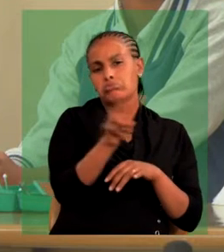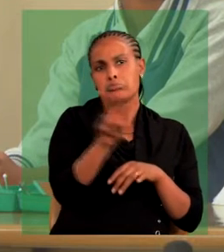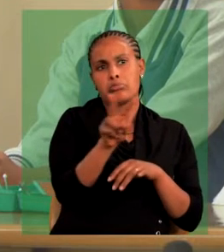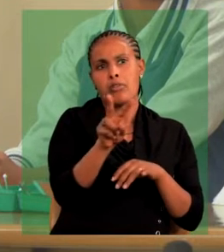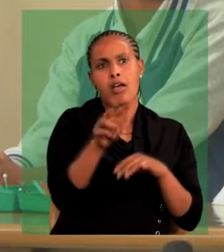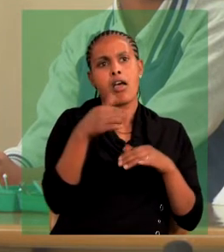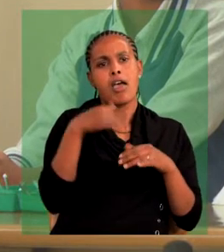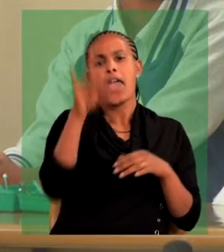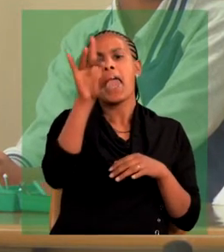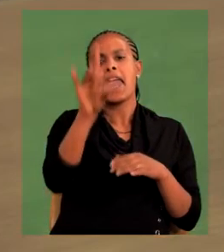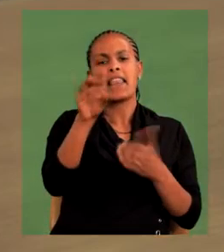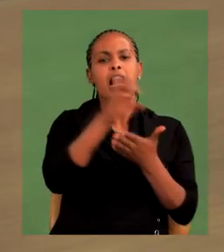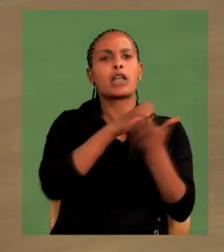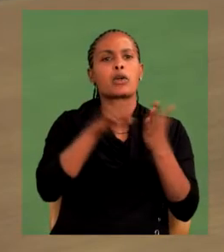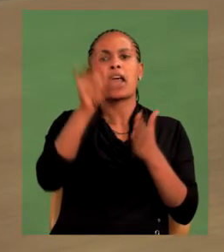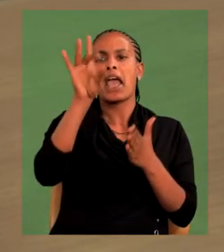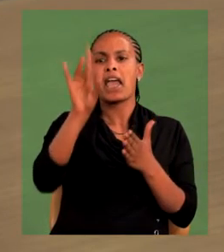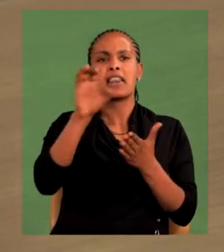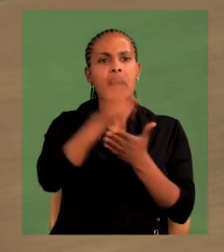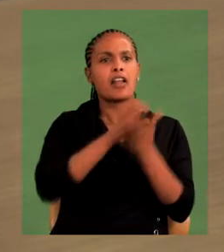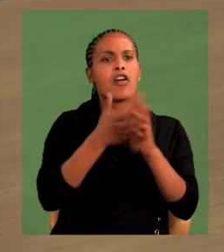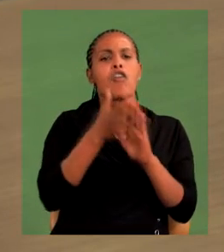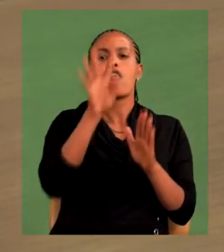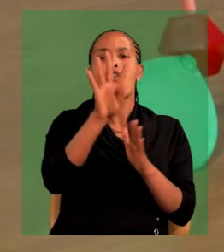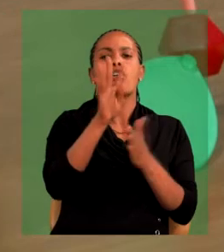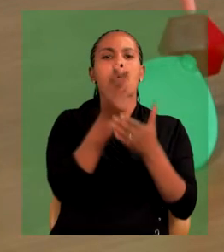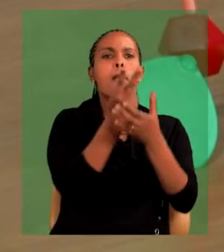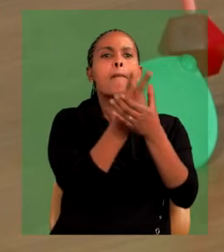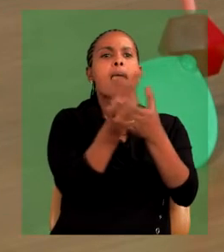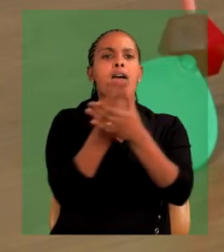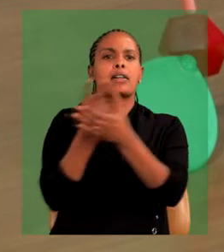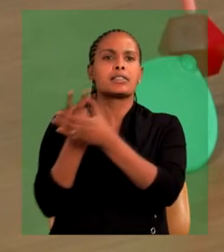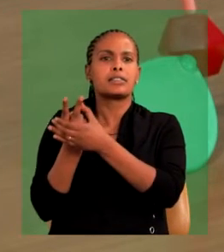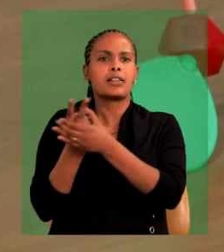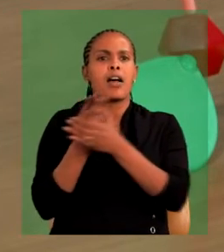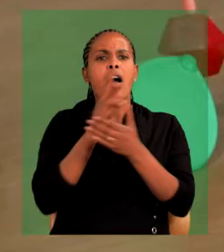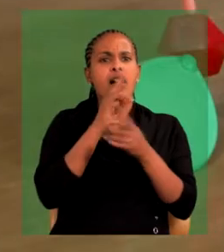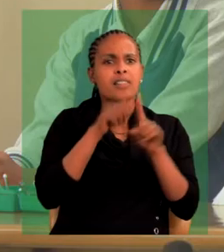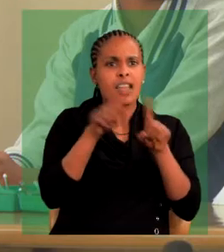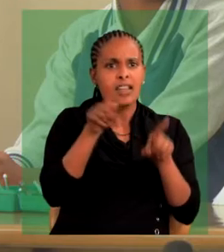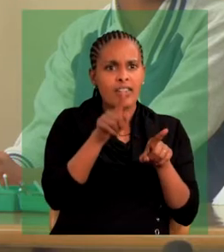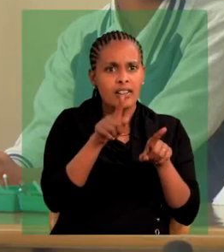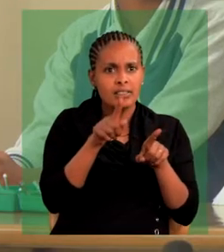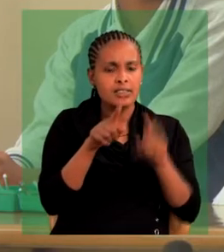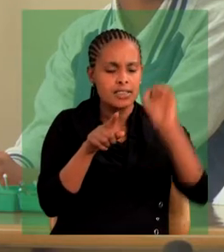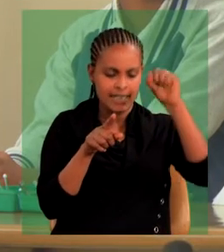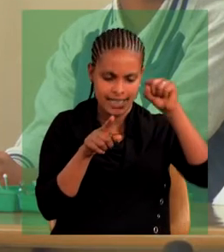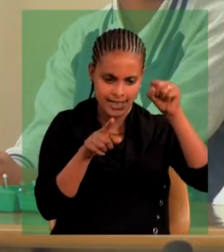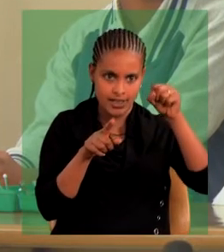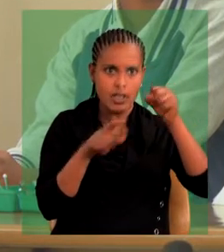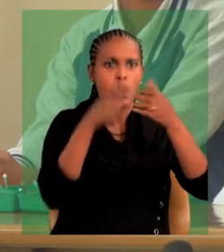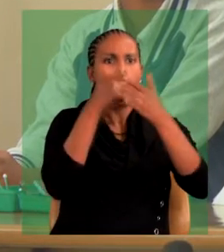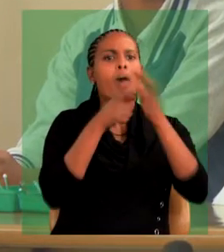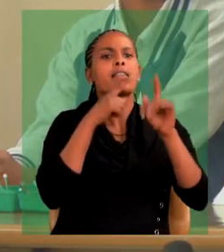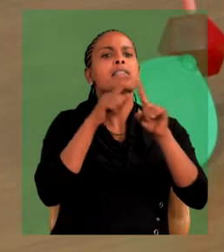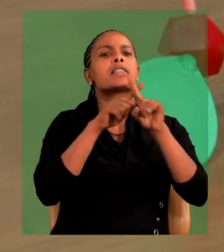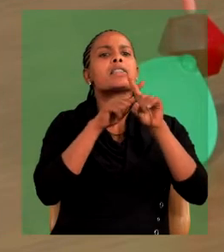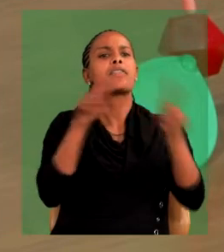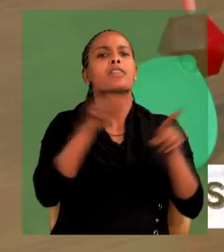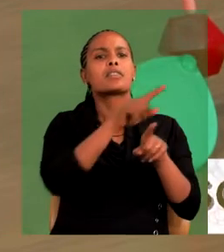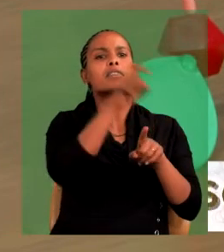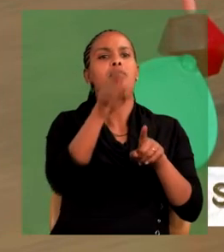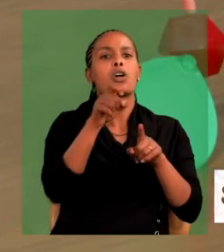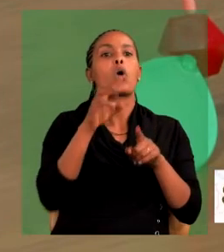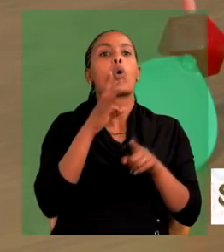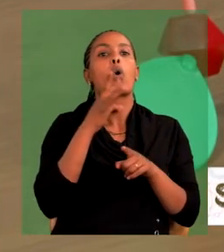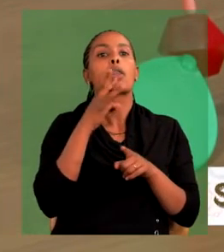8 electrons or 4 pairs each. Is there a difference? Yes. What is the difference? In